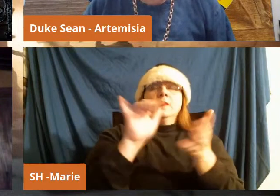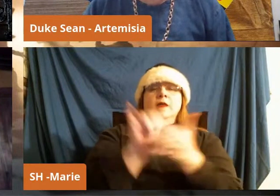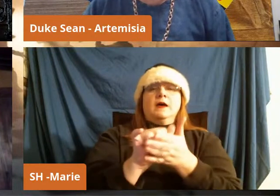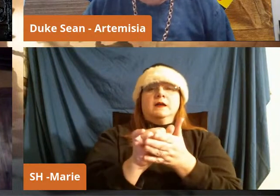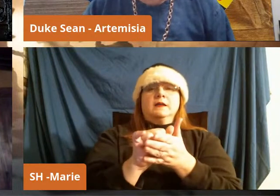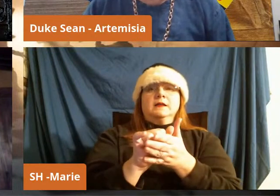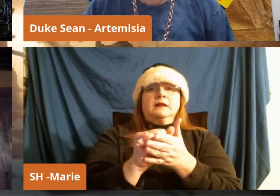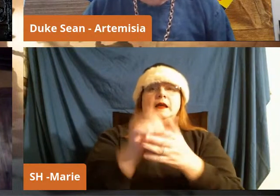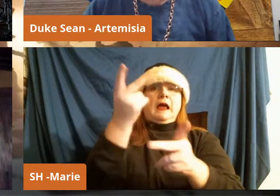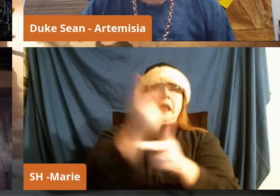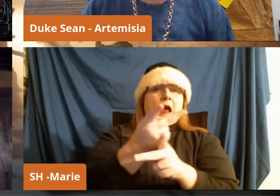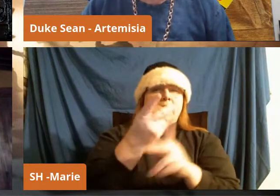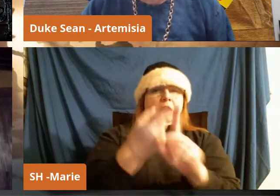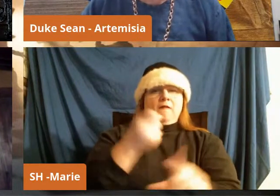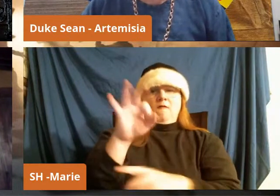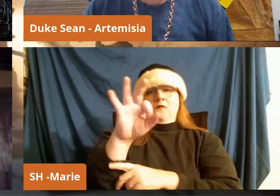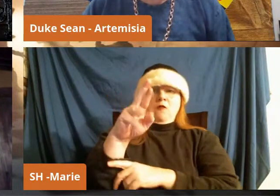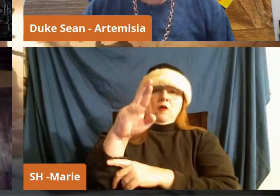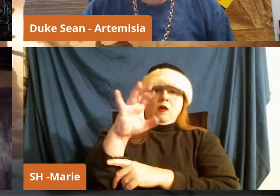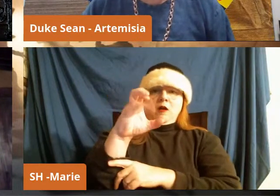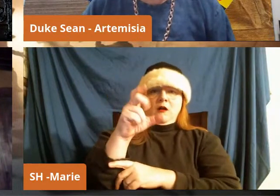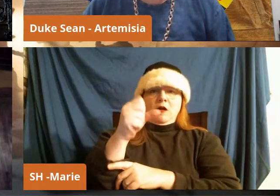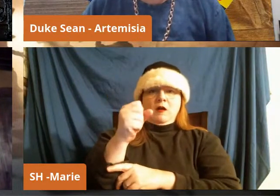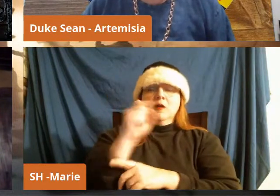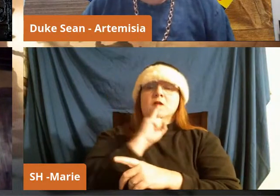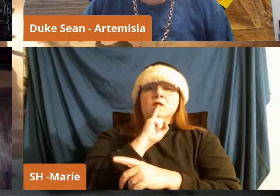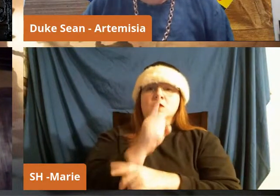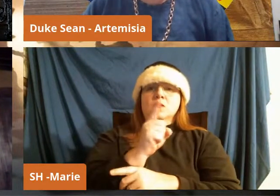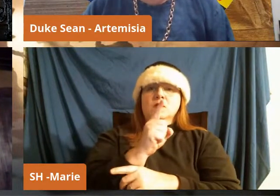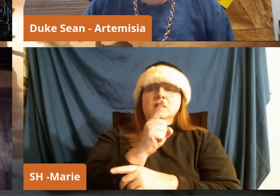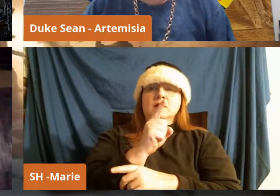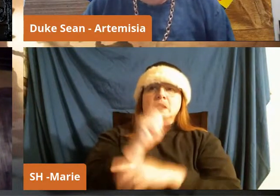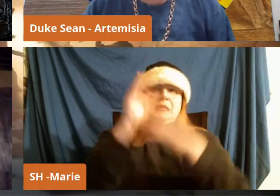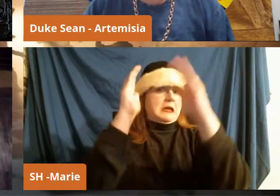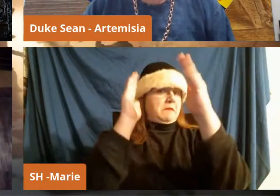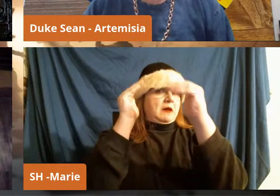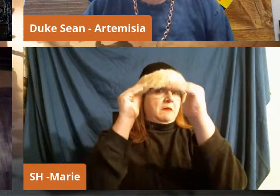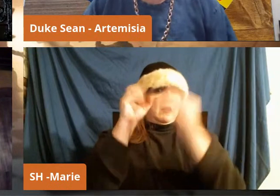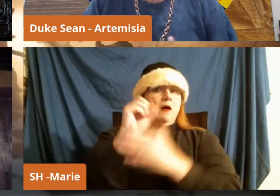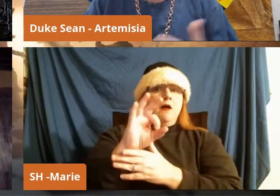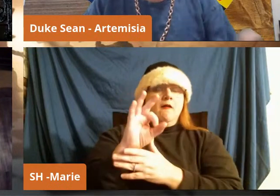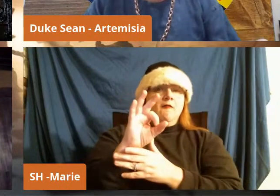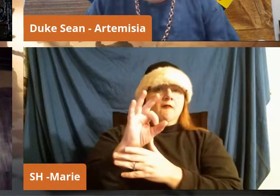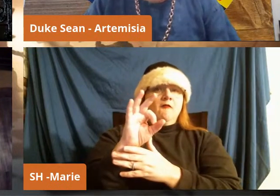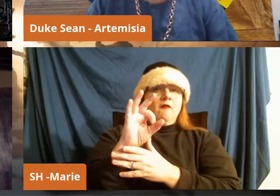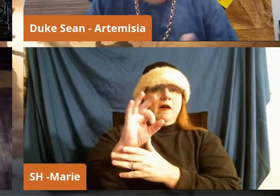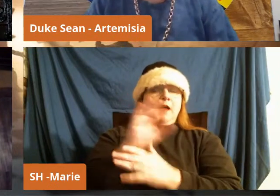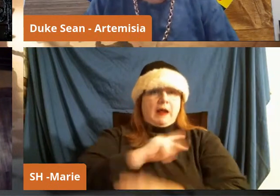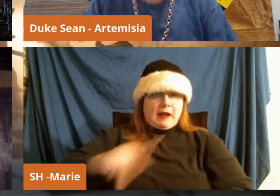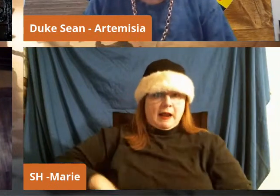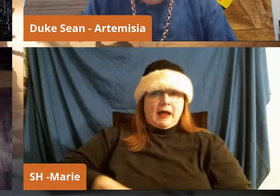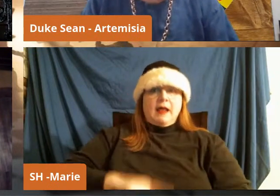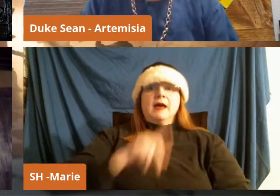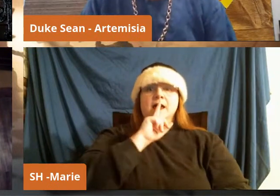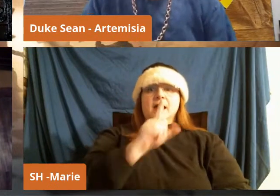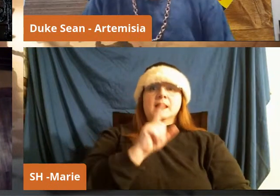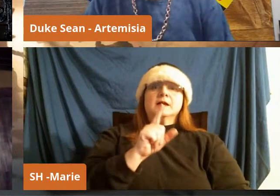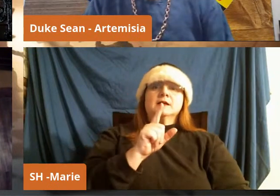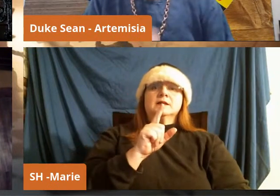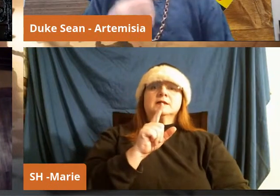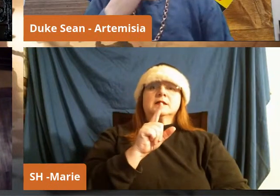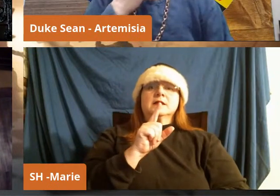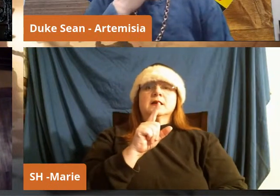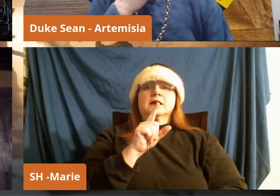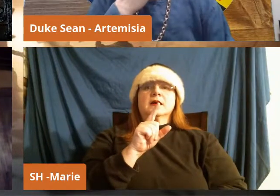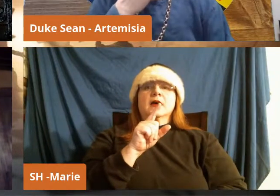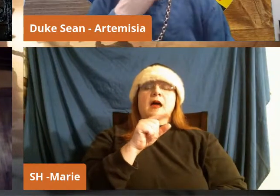of franchise is there is an expectation of what knightliness is and what a knight is,